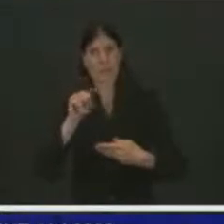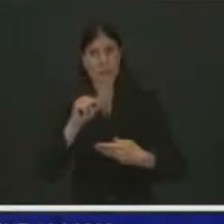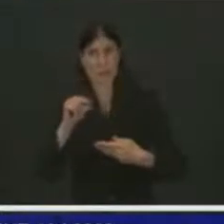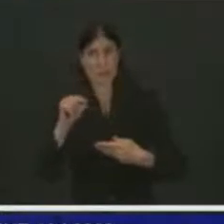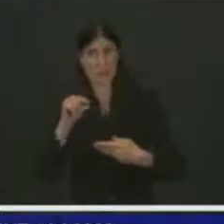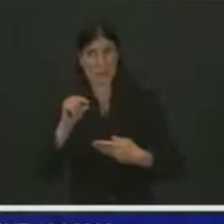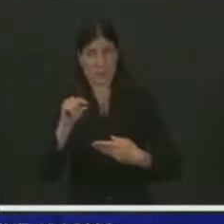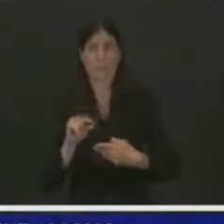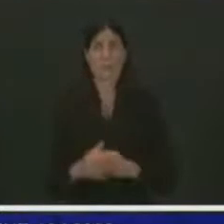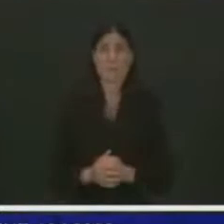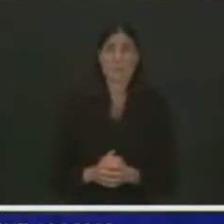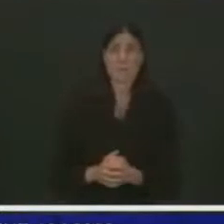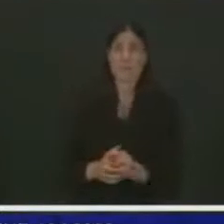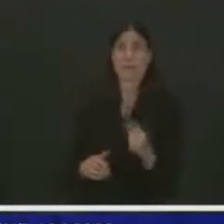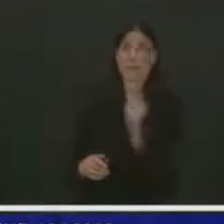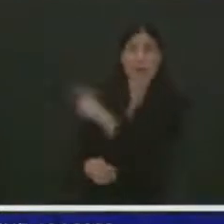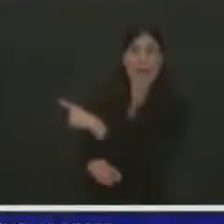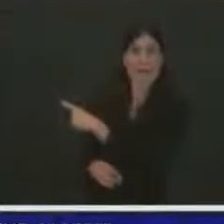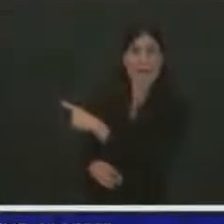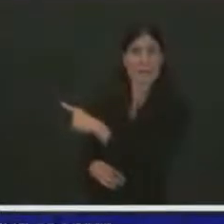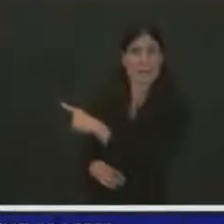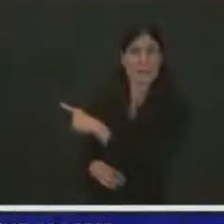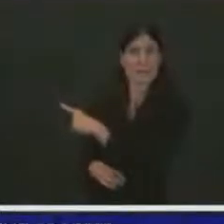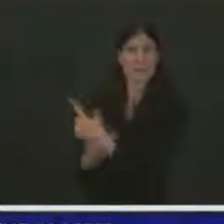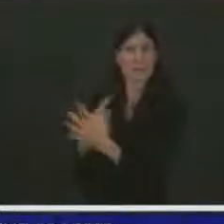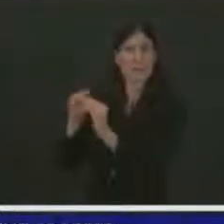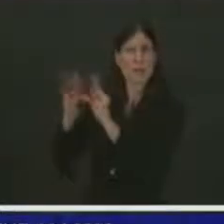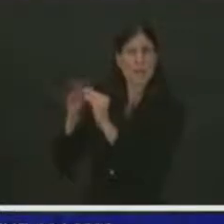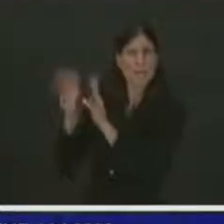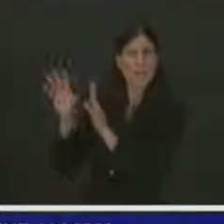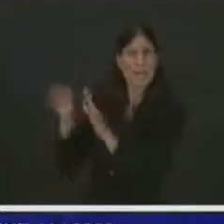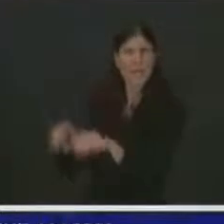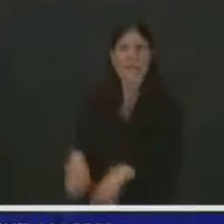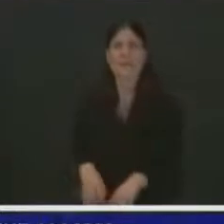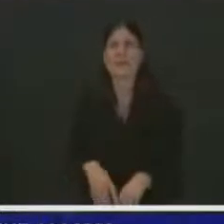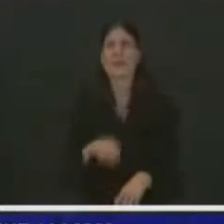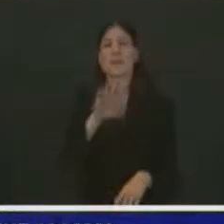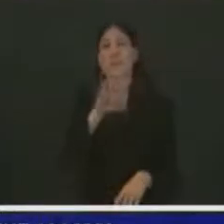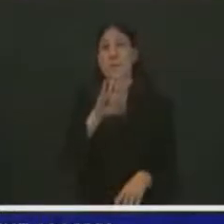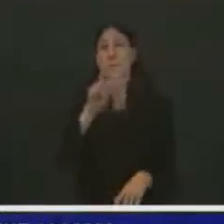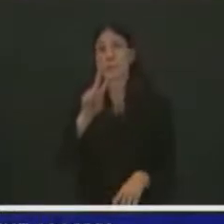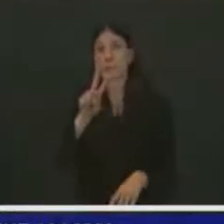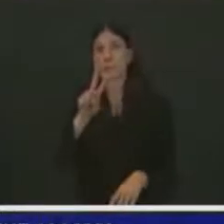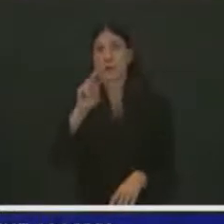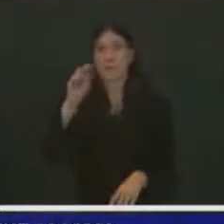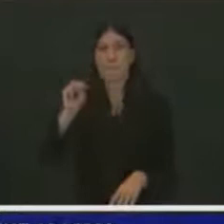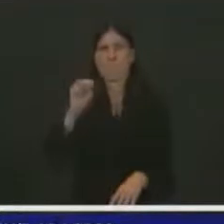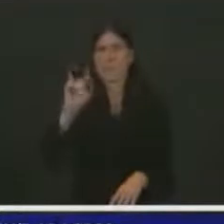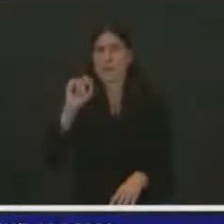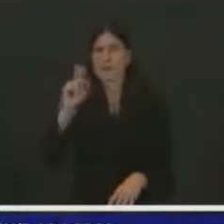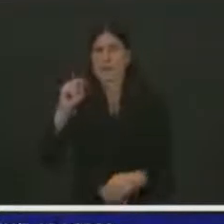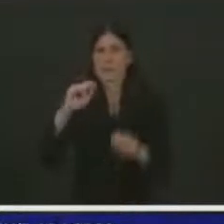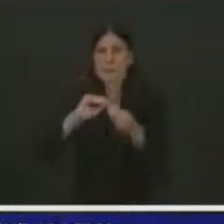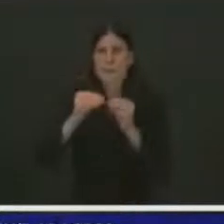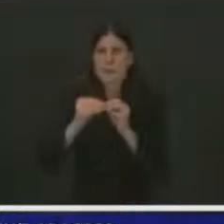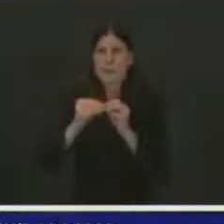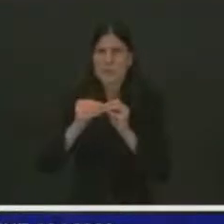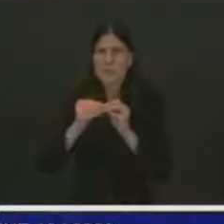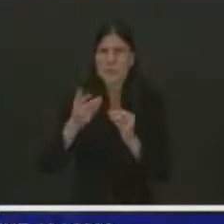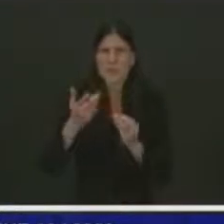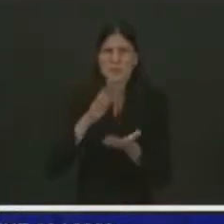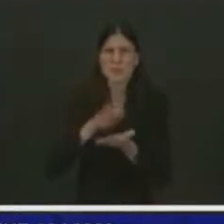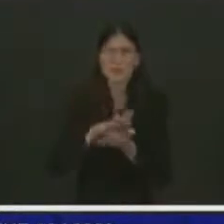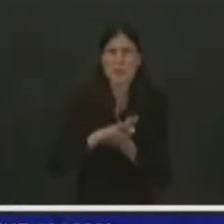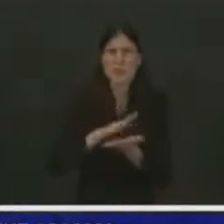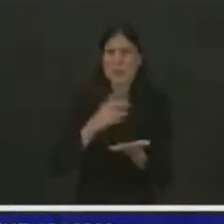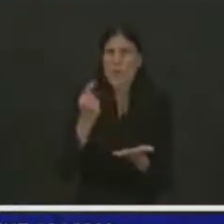I've gotten some questions about the 42 million. Yes, thank you. Where is that coming from? Thank you for bringing that up. So the